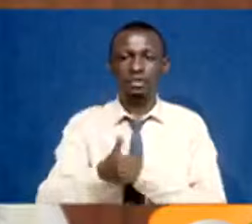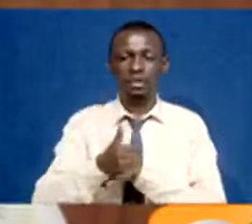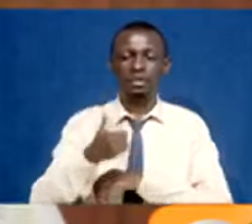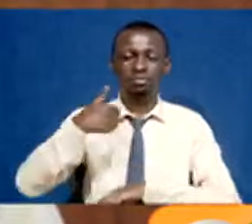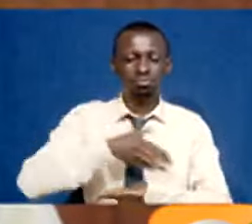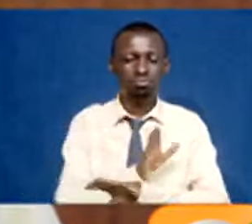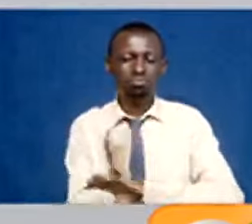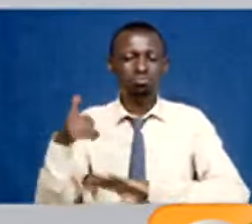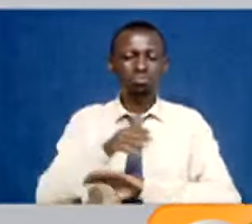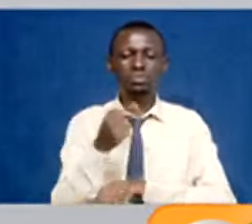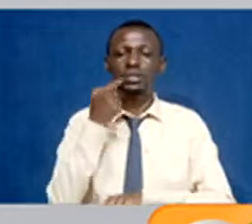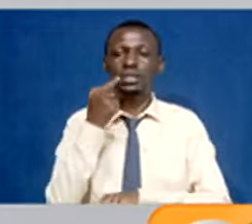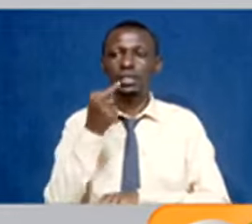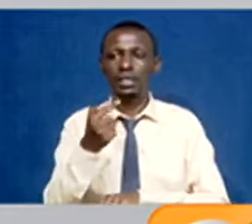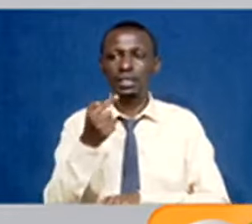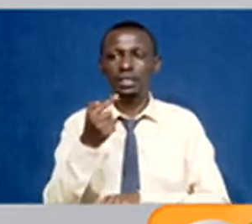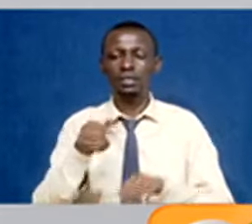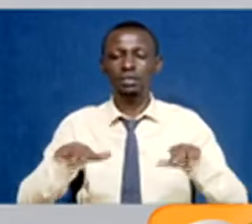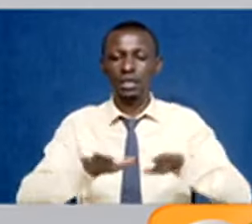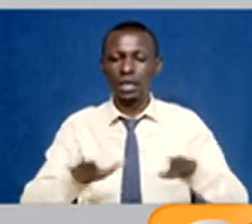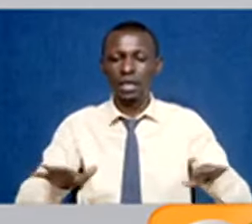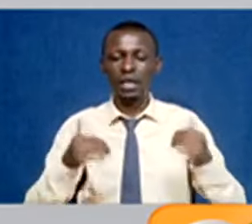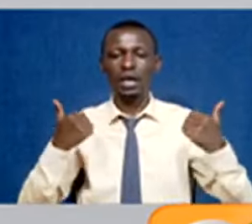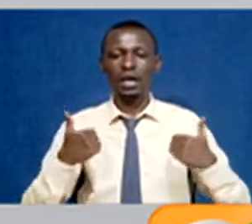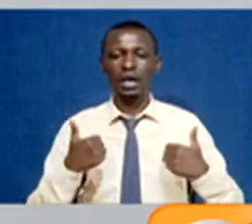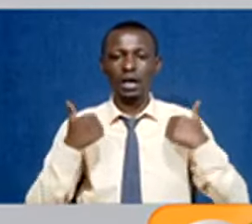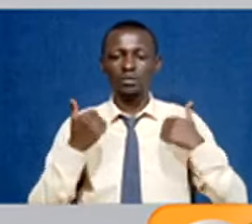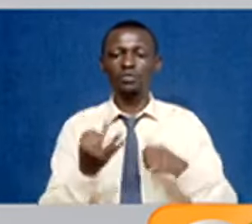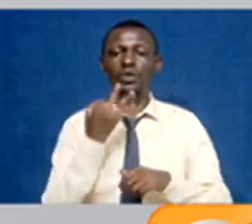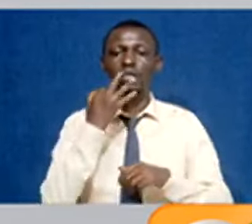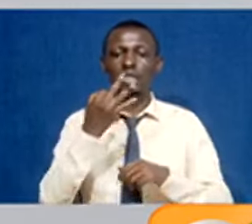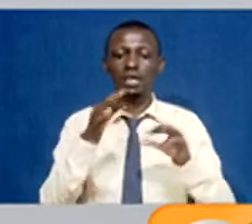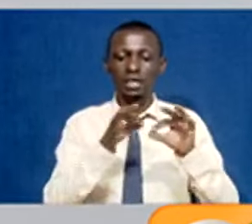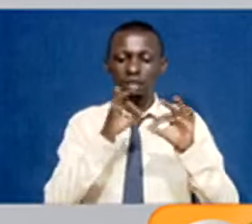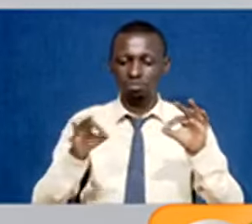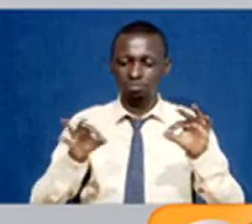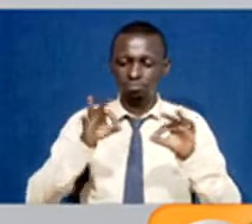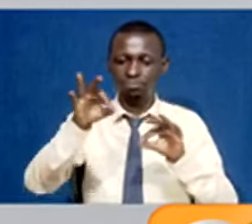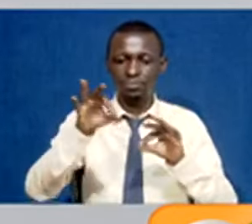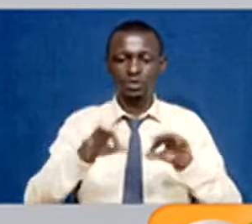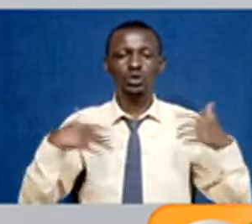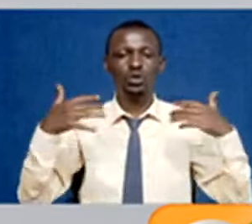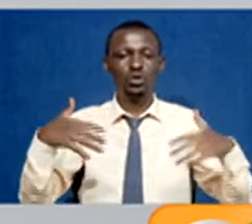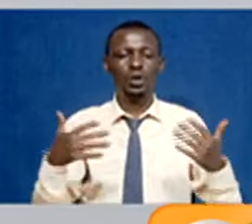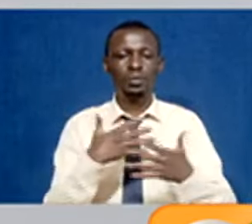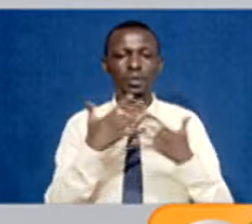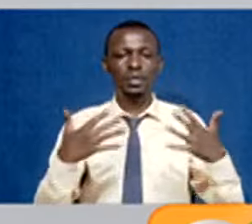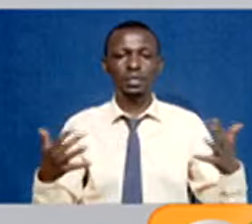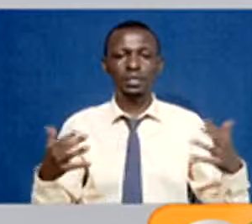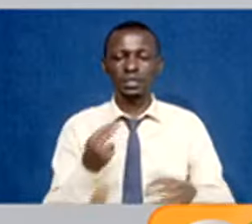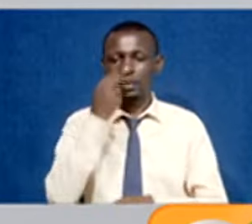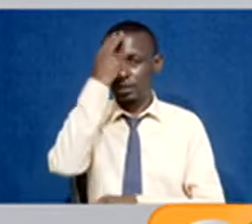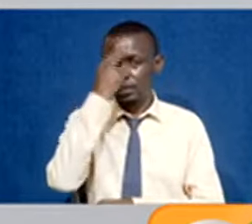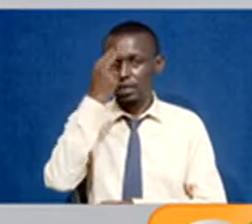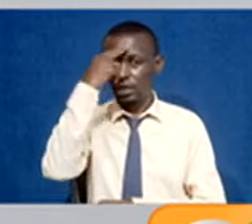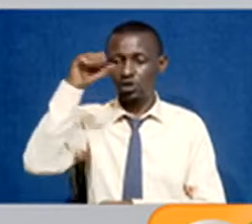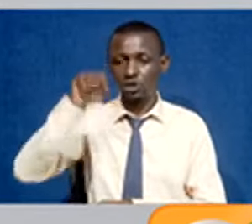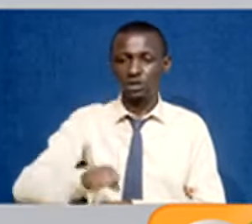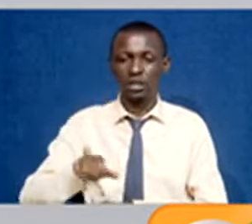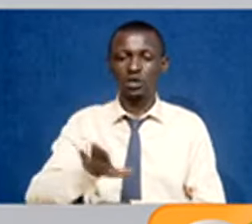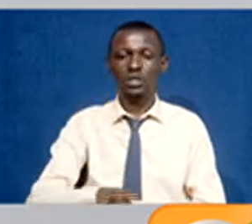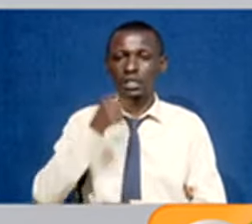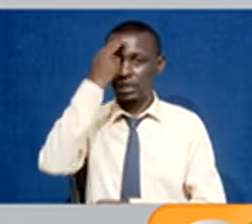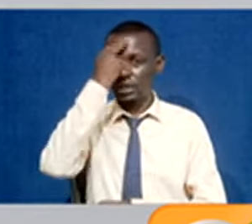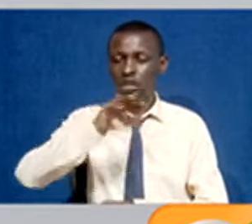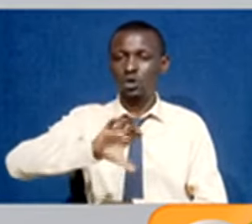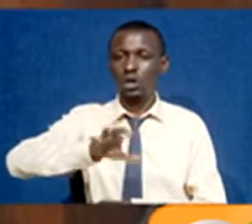claimed to have a parcel of land measuring 300 acres of crop farming within Narok South Sub-County, Narok County. According